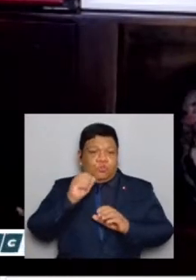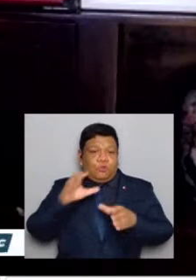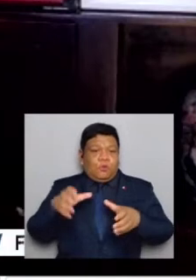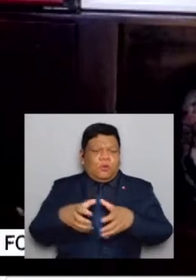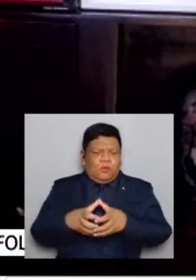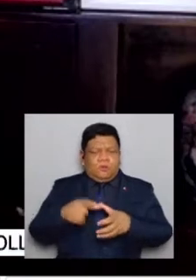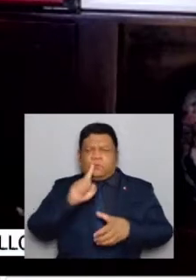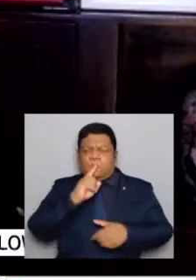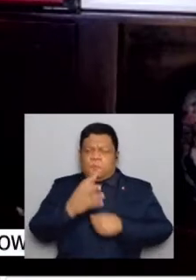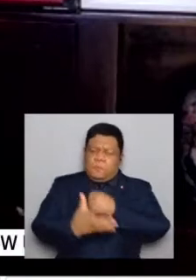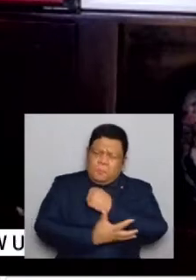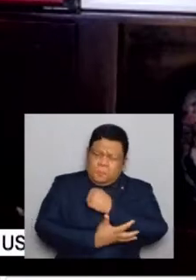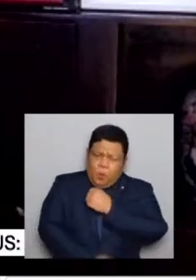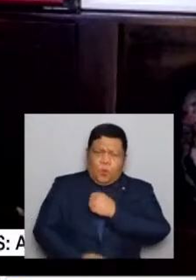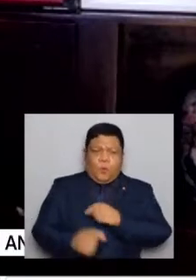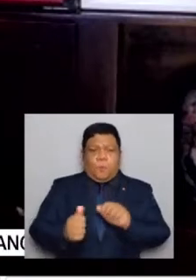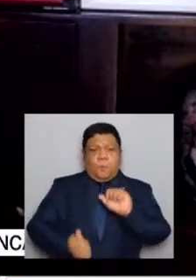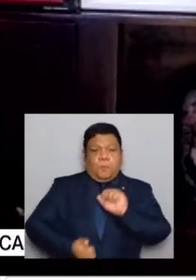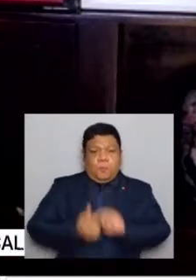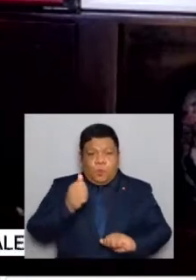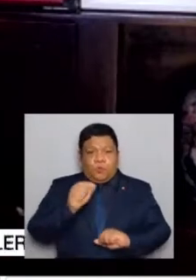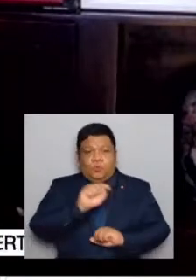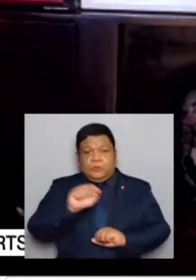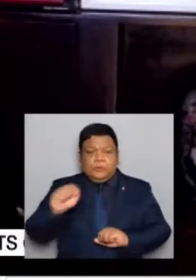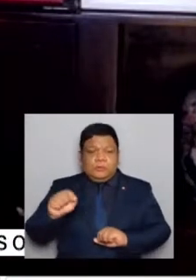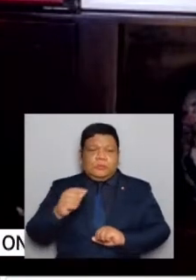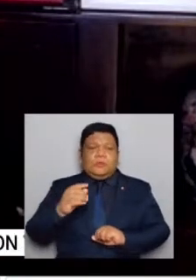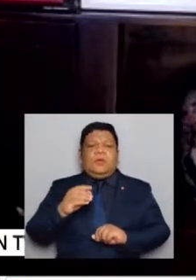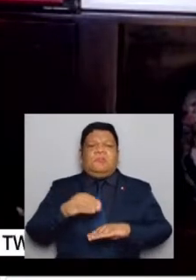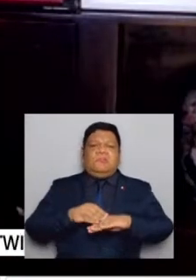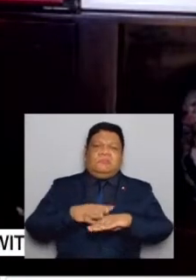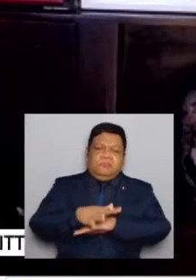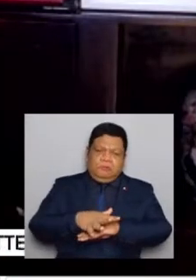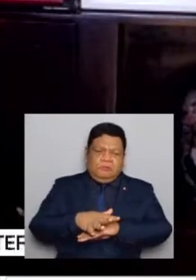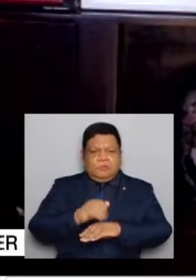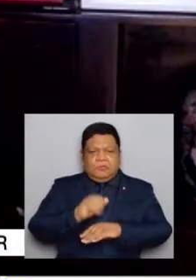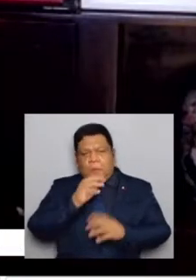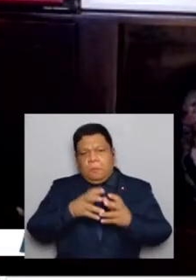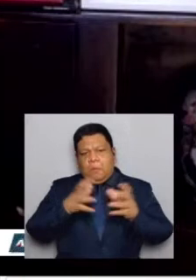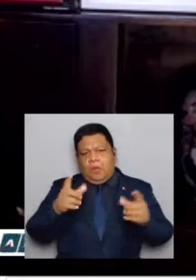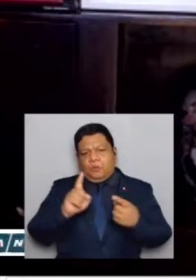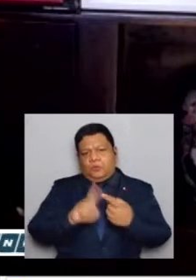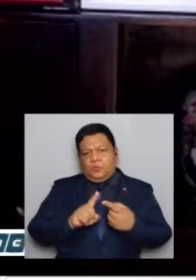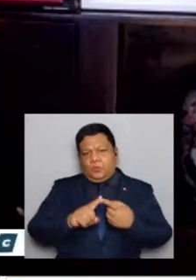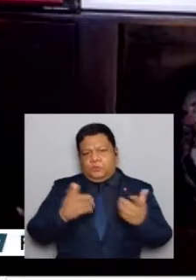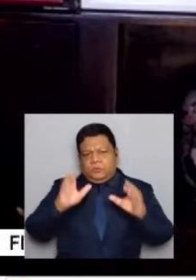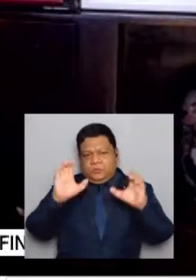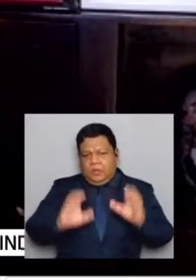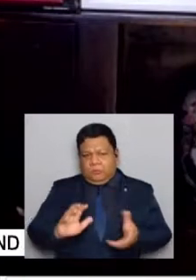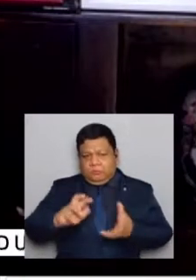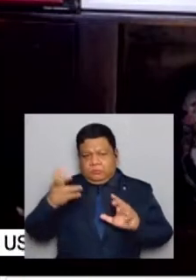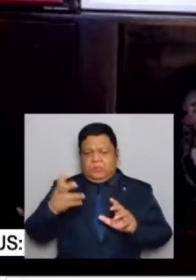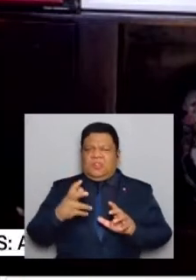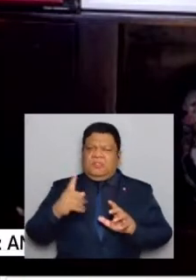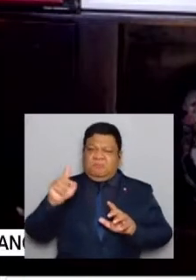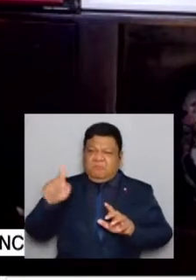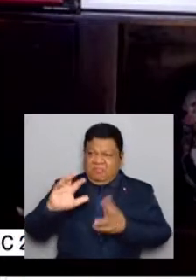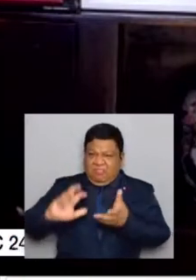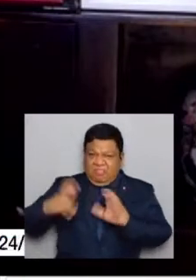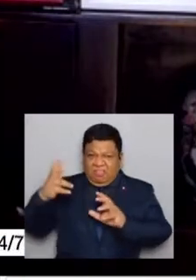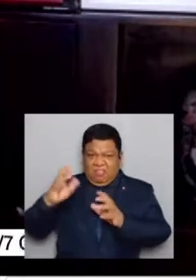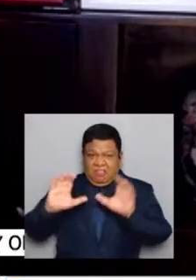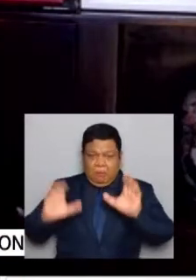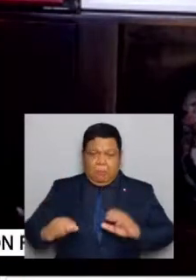poorest and most marginalized communities who contribute the least to climate change suffer the most from its effects. And to know